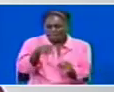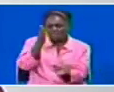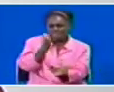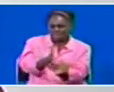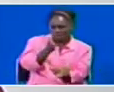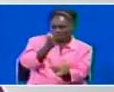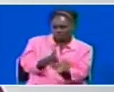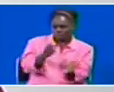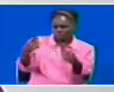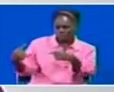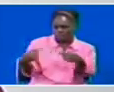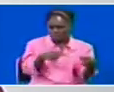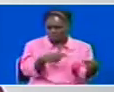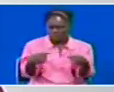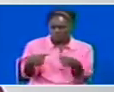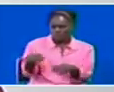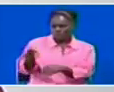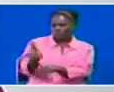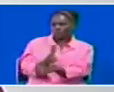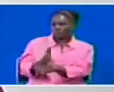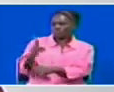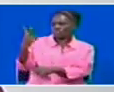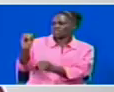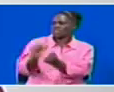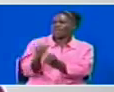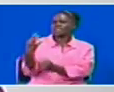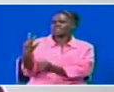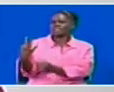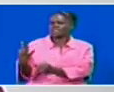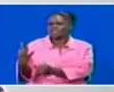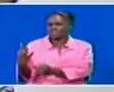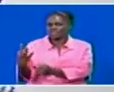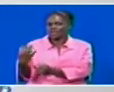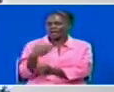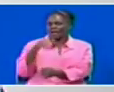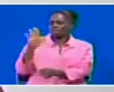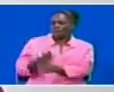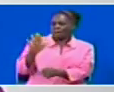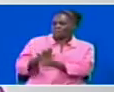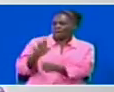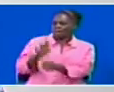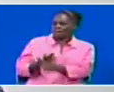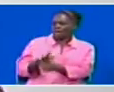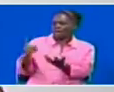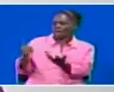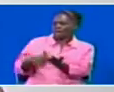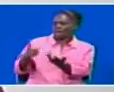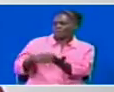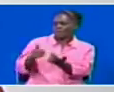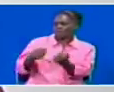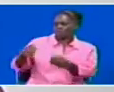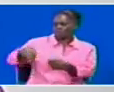psychological warfare they used in 2013, that we have the tyranny of numbers. We are